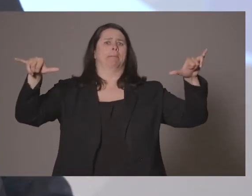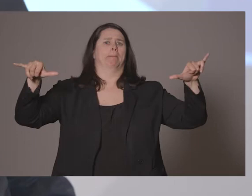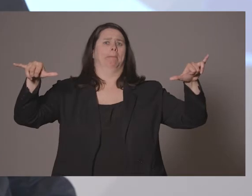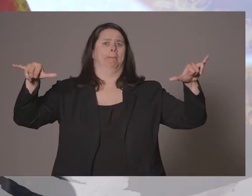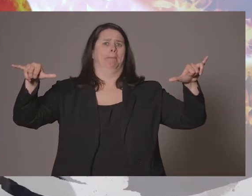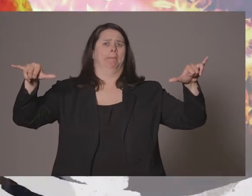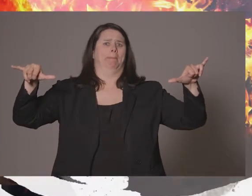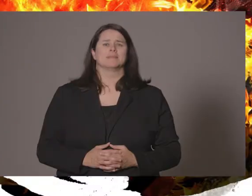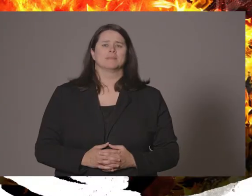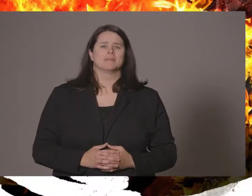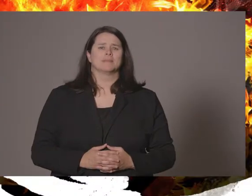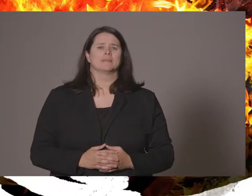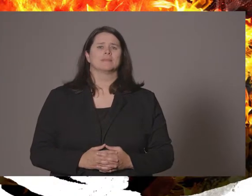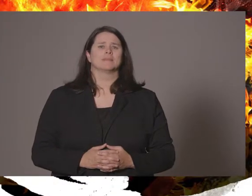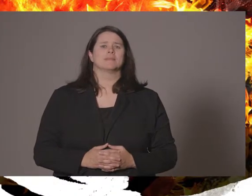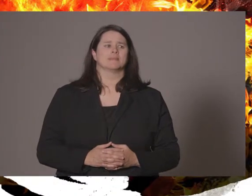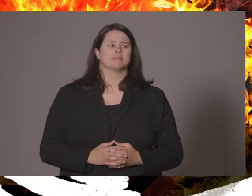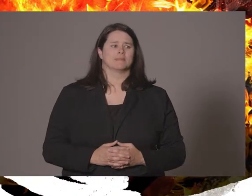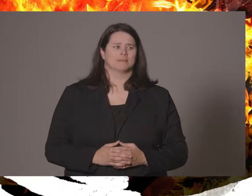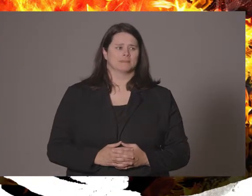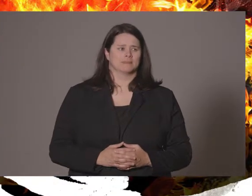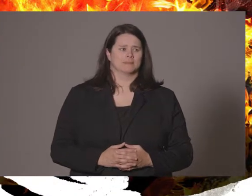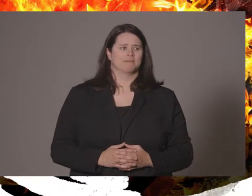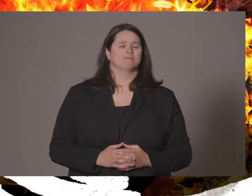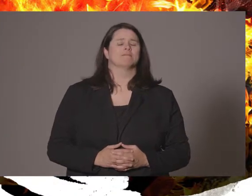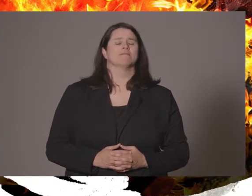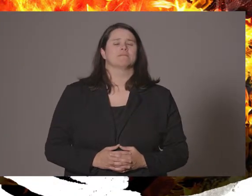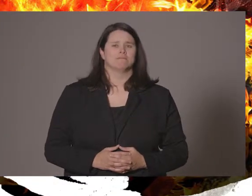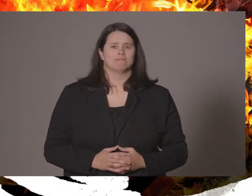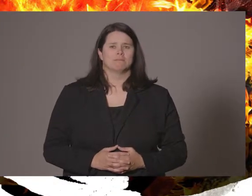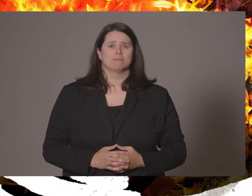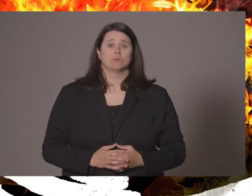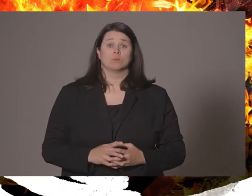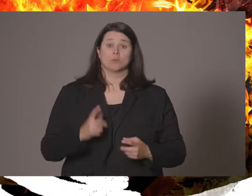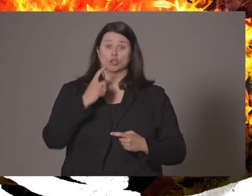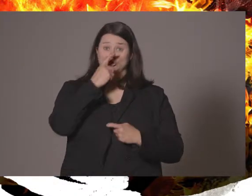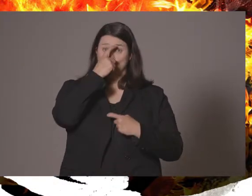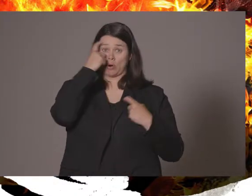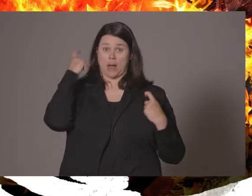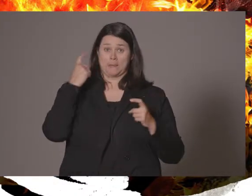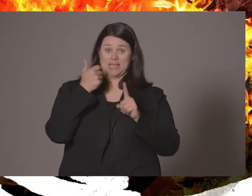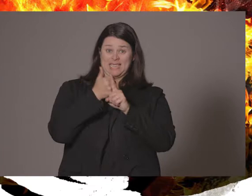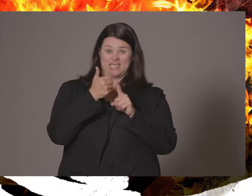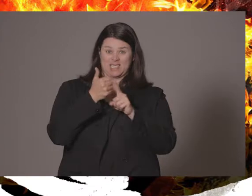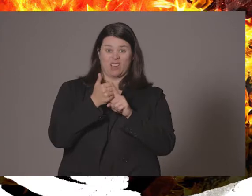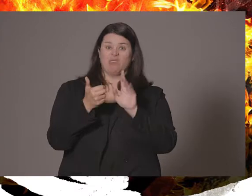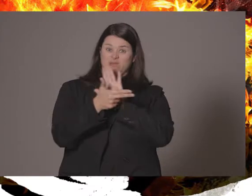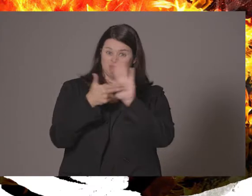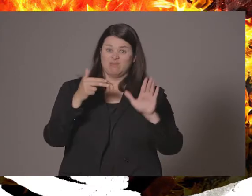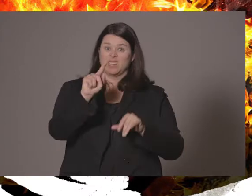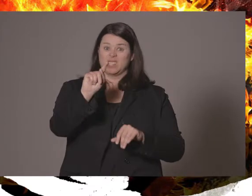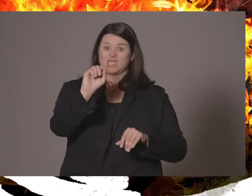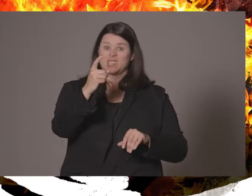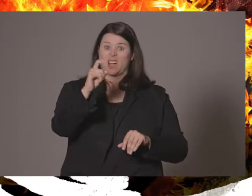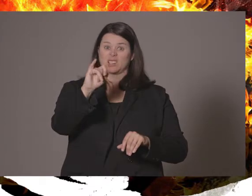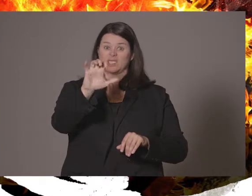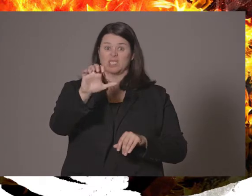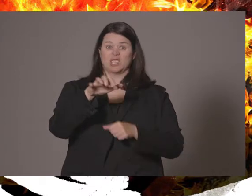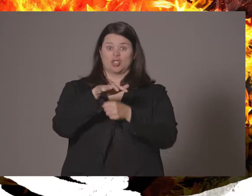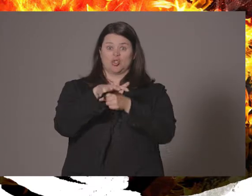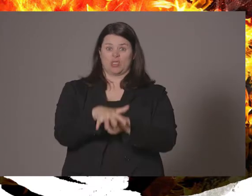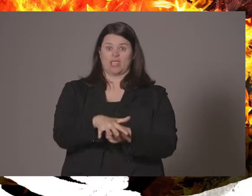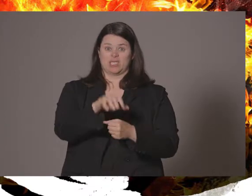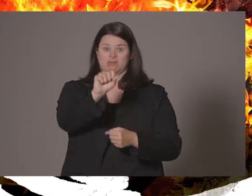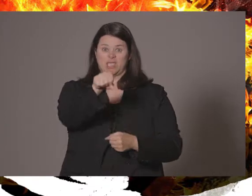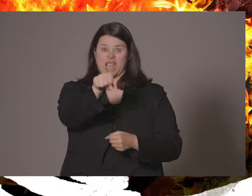They overlap. Trauma can be defined as a type of toxic stress. Unfortunately, there isn't